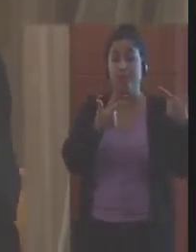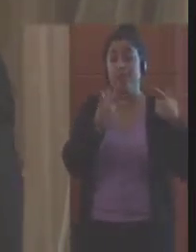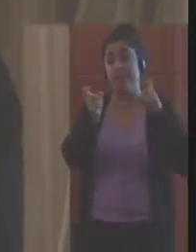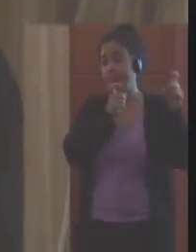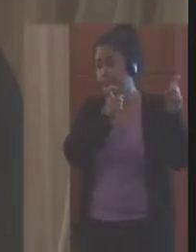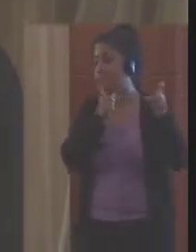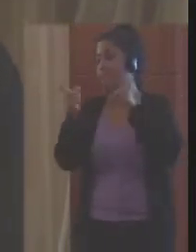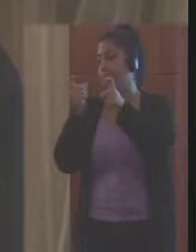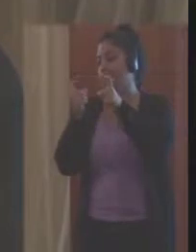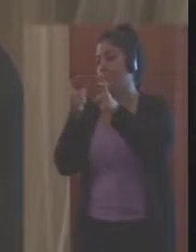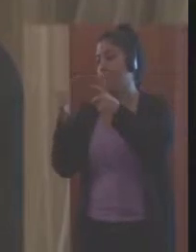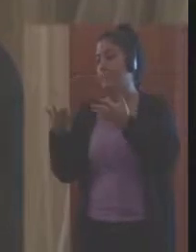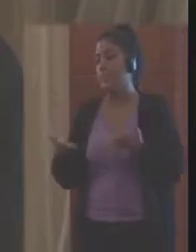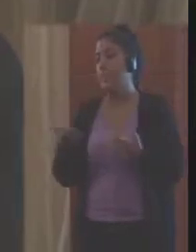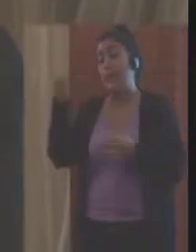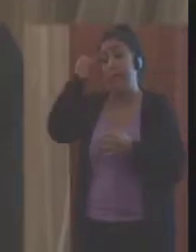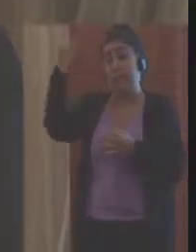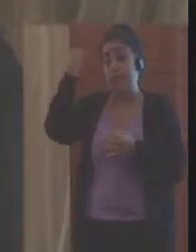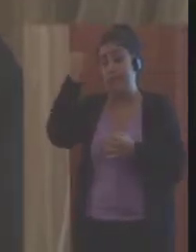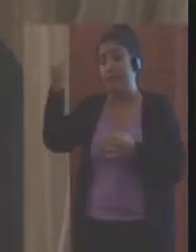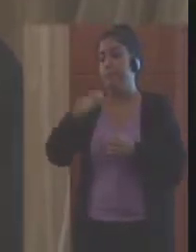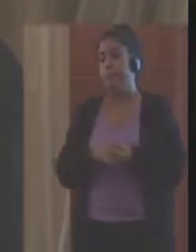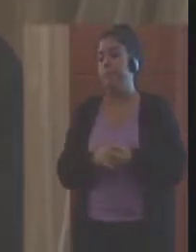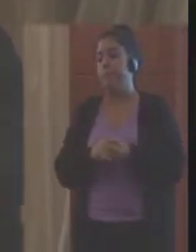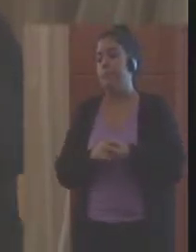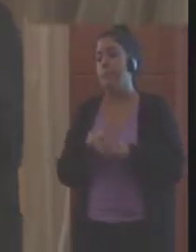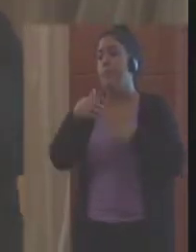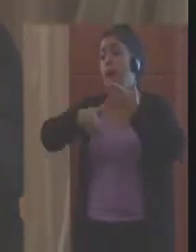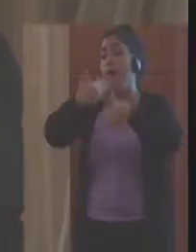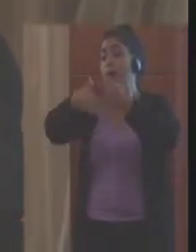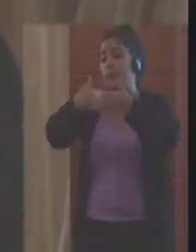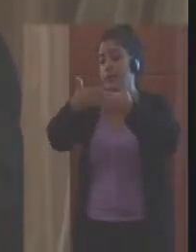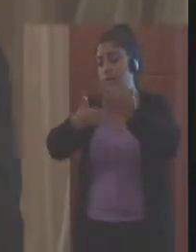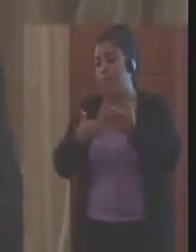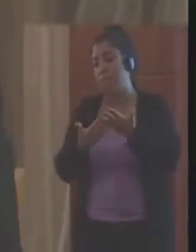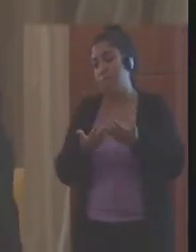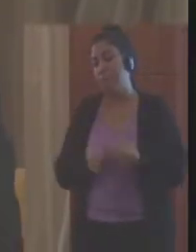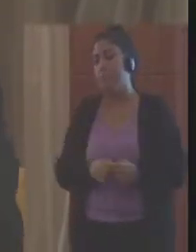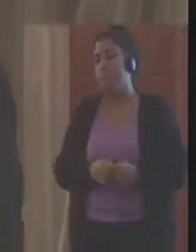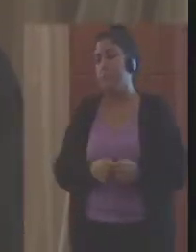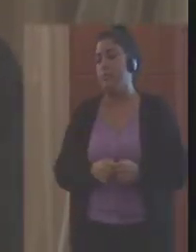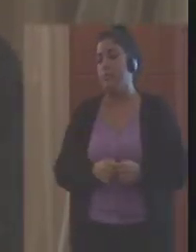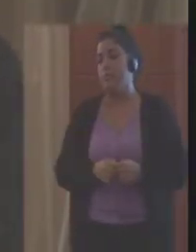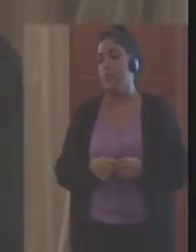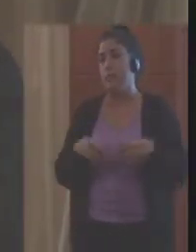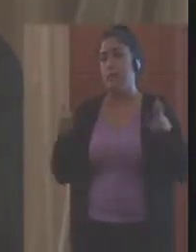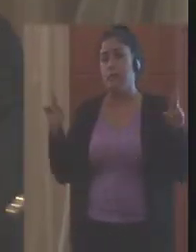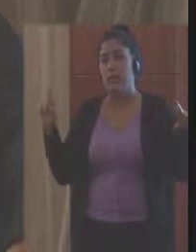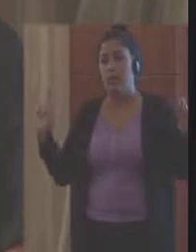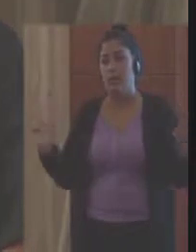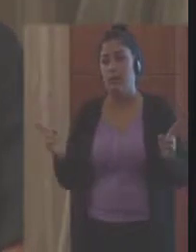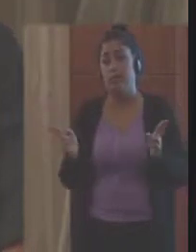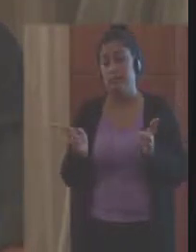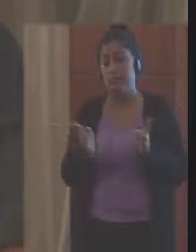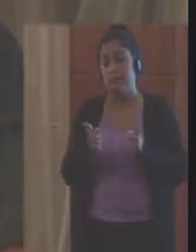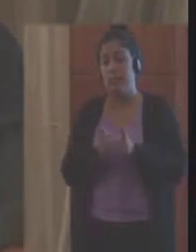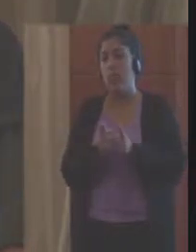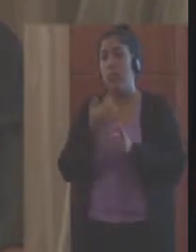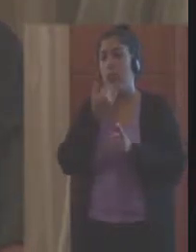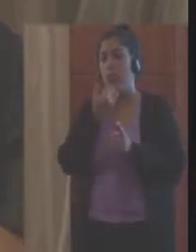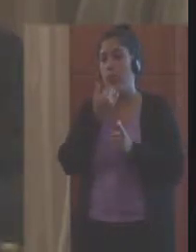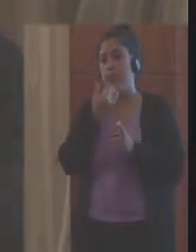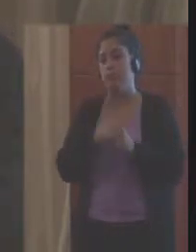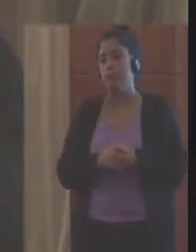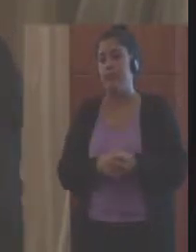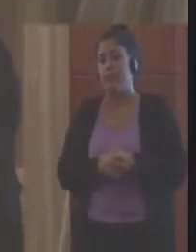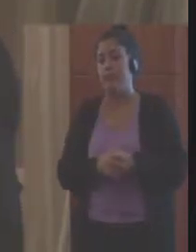centrally idea you can es que respond, but centralmente it's better se always to have puede on-the-spot capabilities. So in the case of responder, Hurricane Sandy, pero es mucho